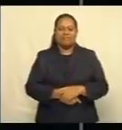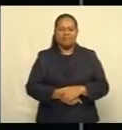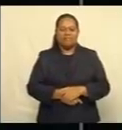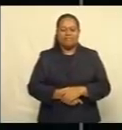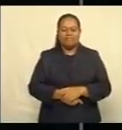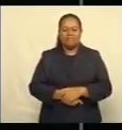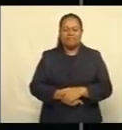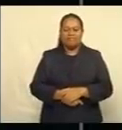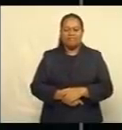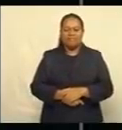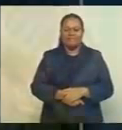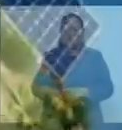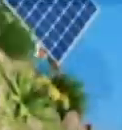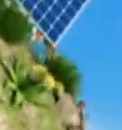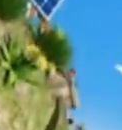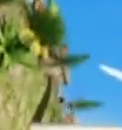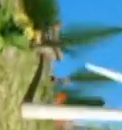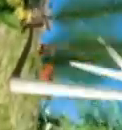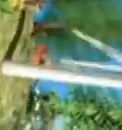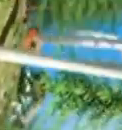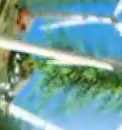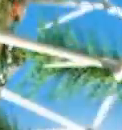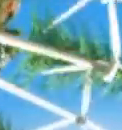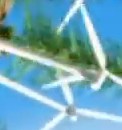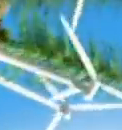Nimboila reports.